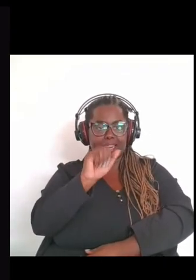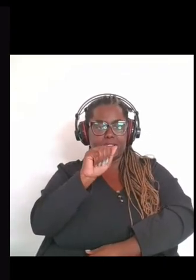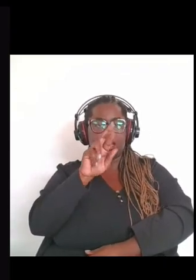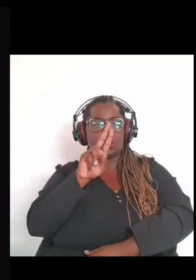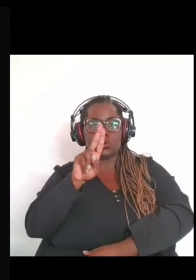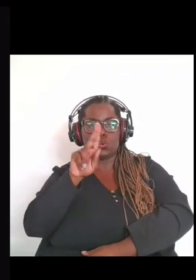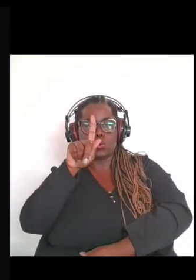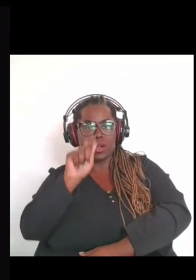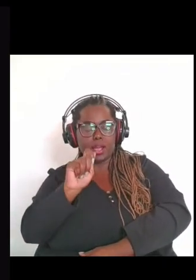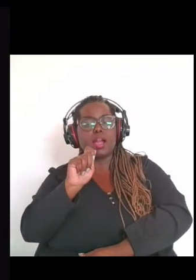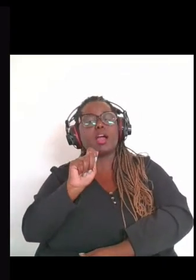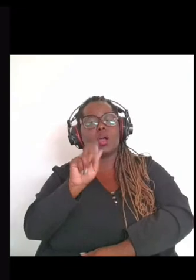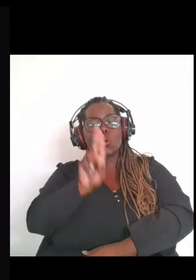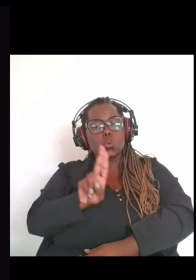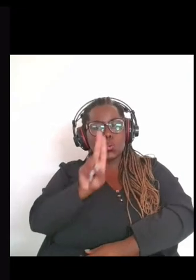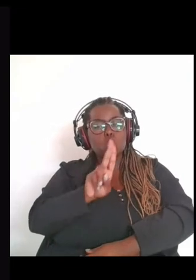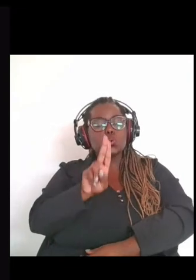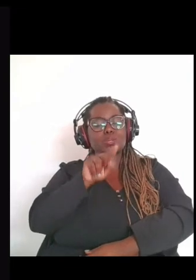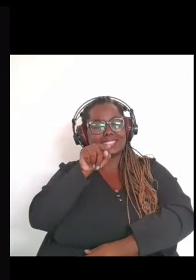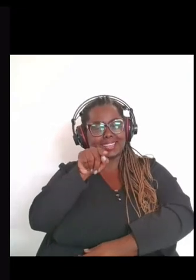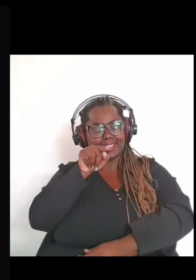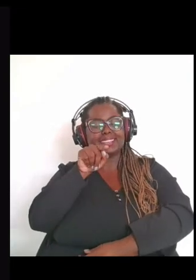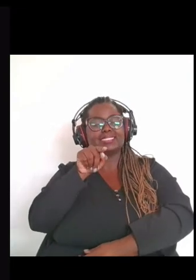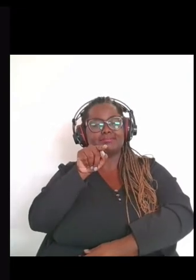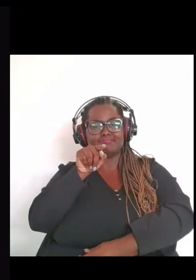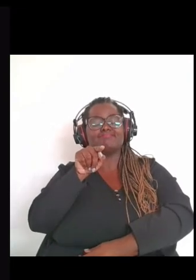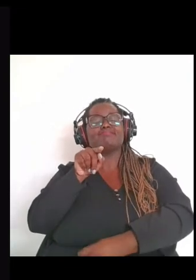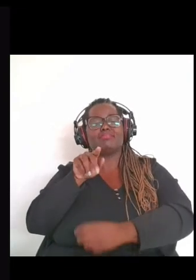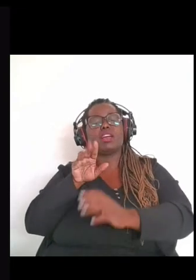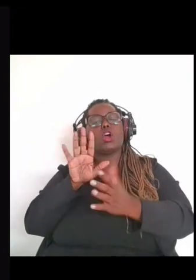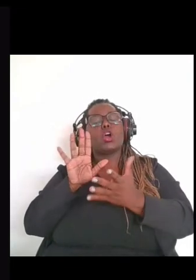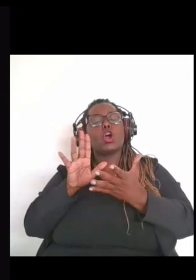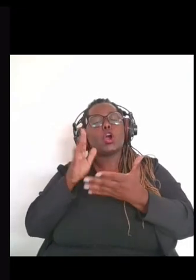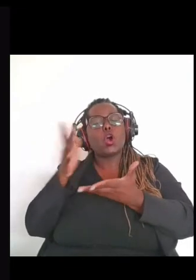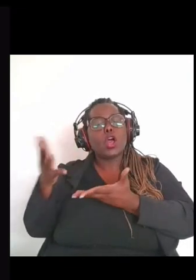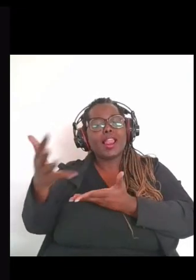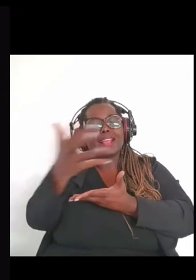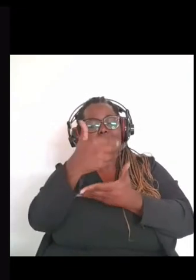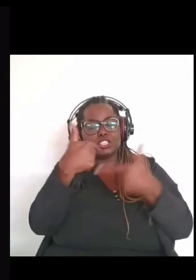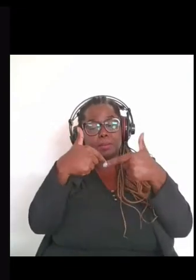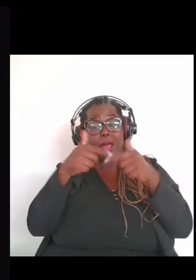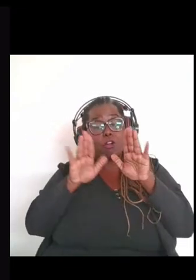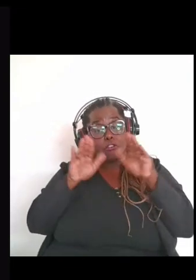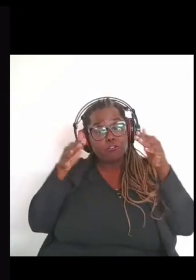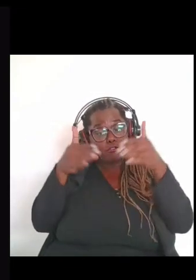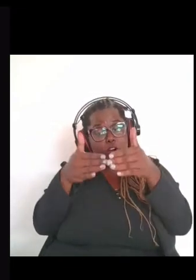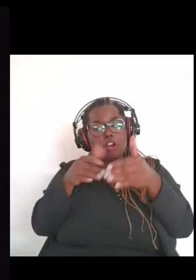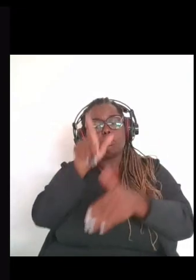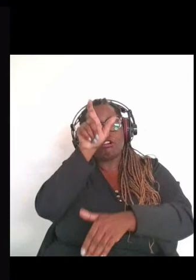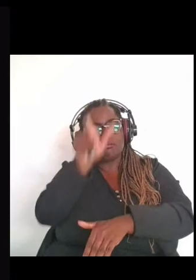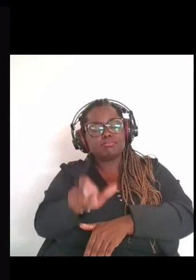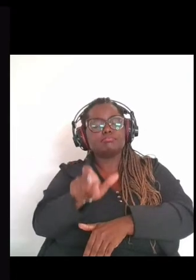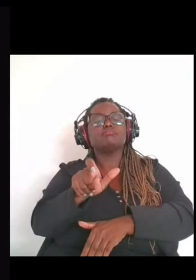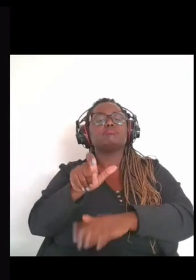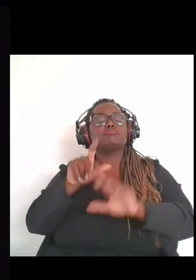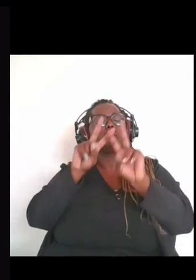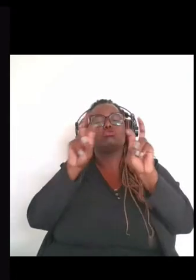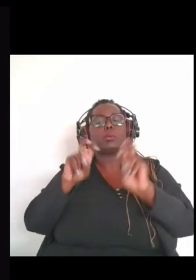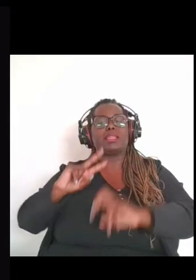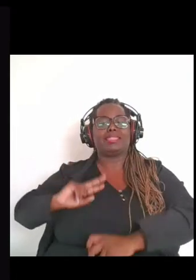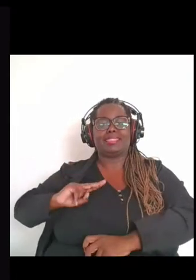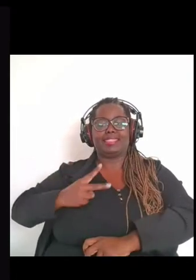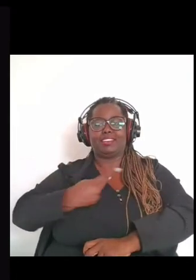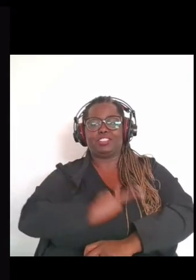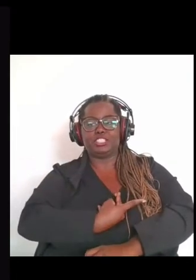focusing specifically on this uh and I mean I as you know as you are aware travesty has a